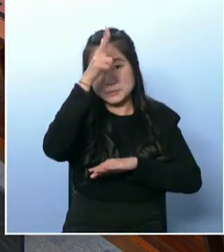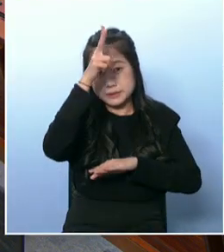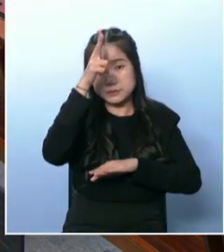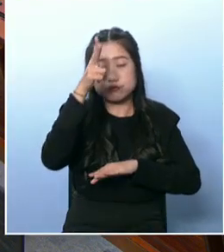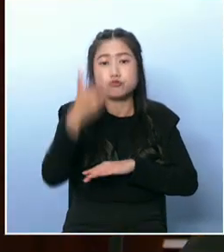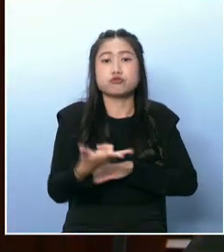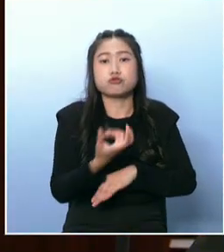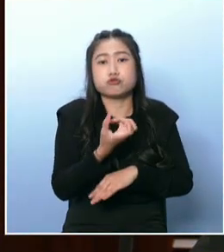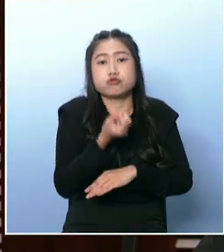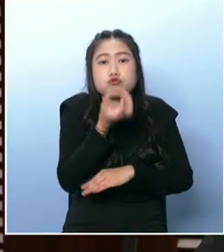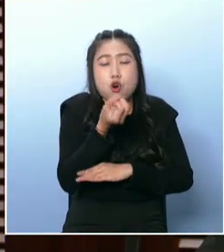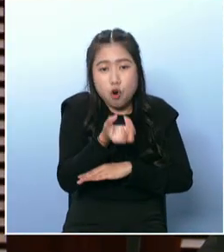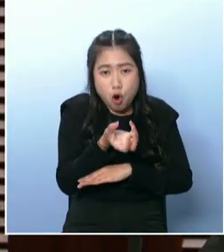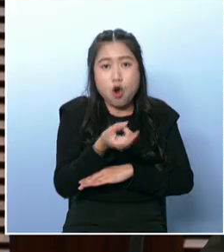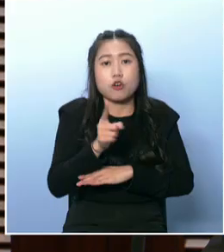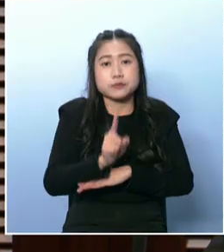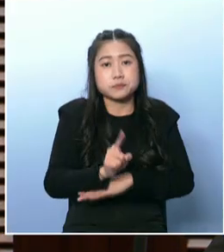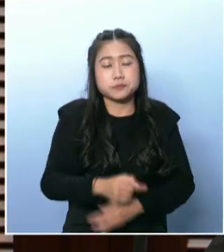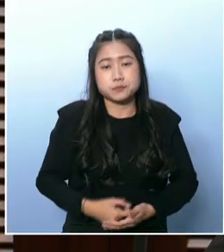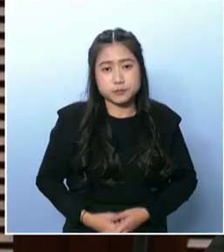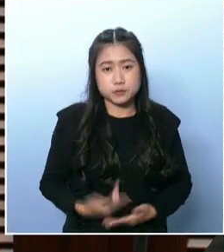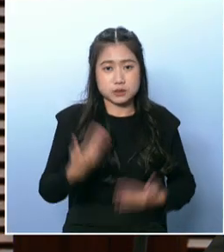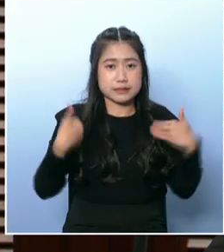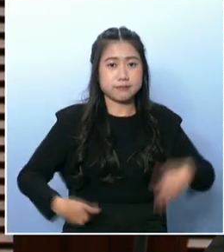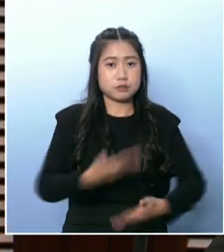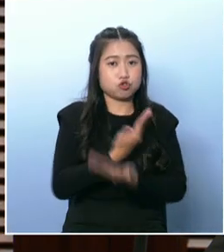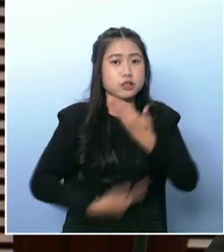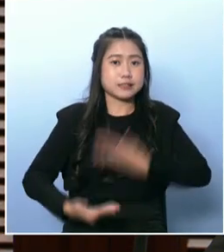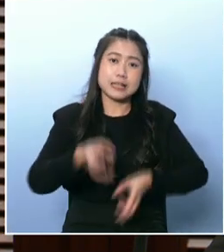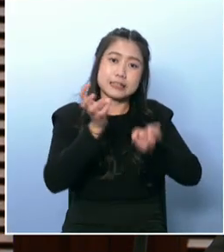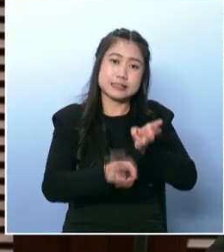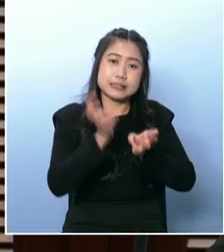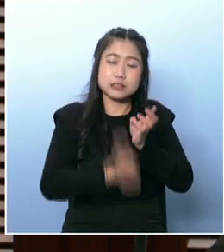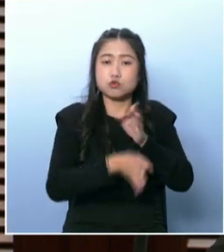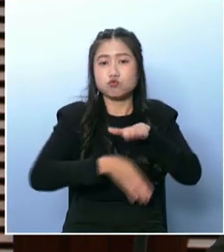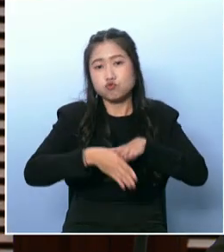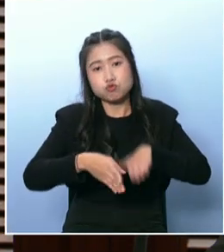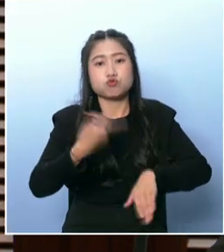Well, I would like to thank the administration for